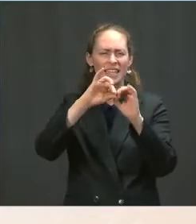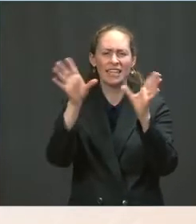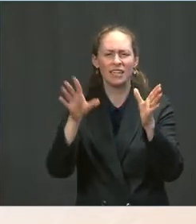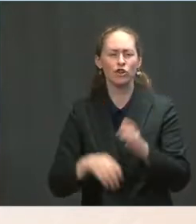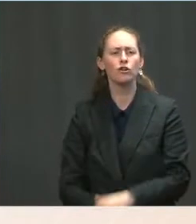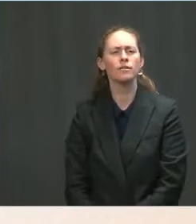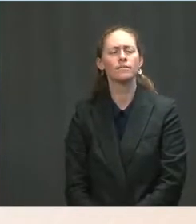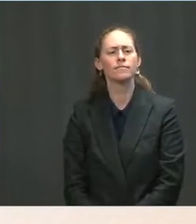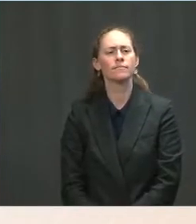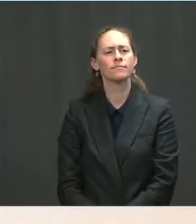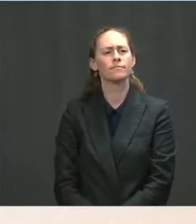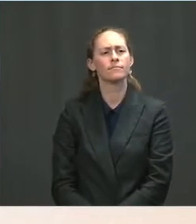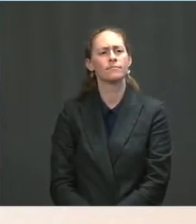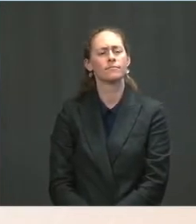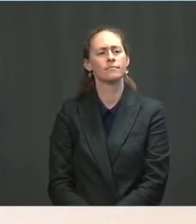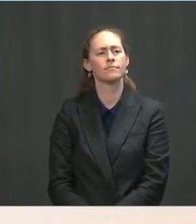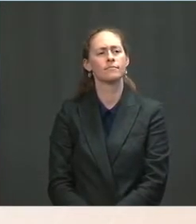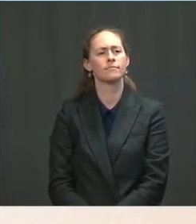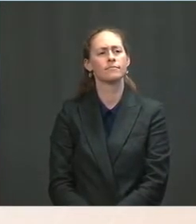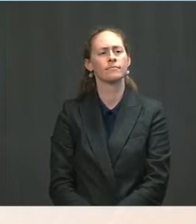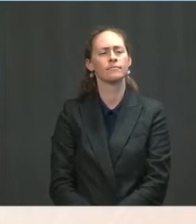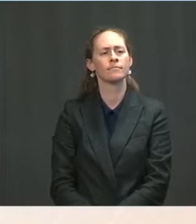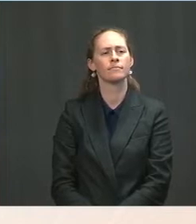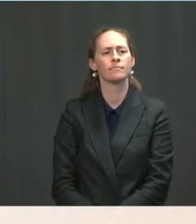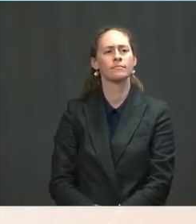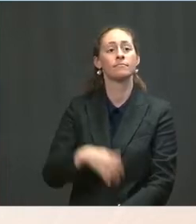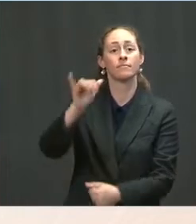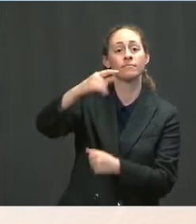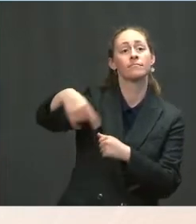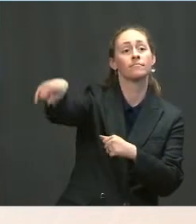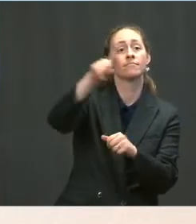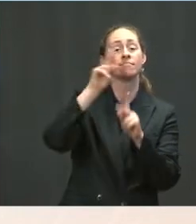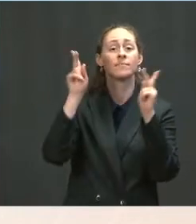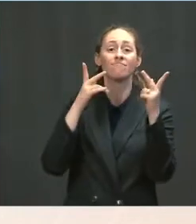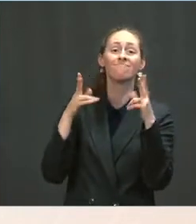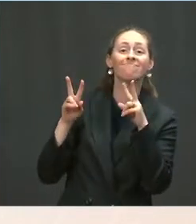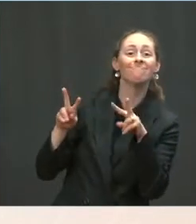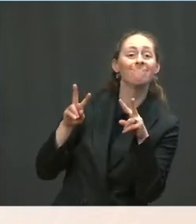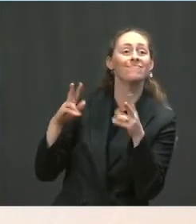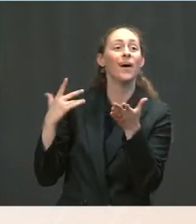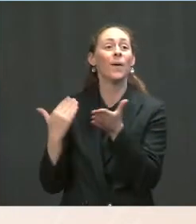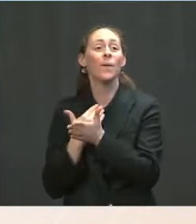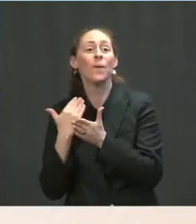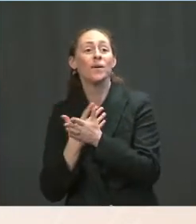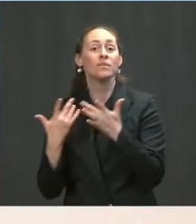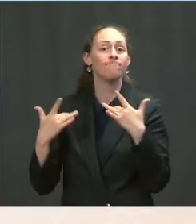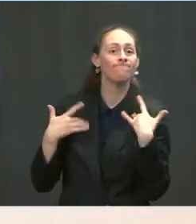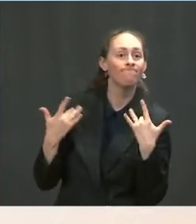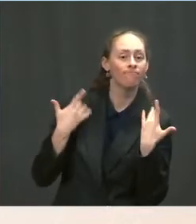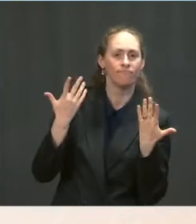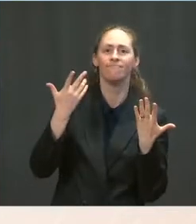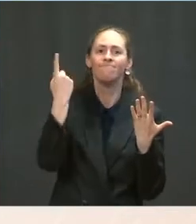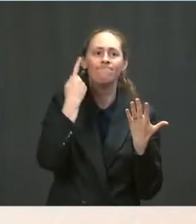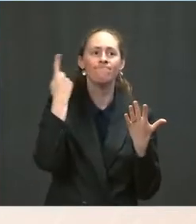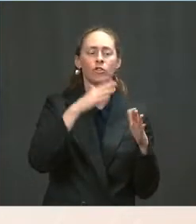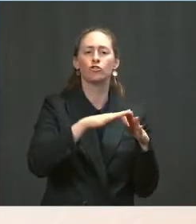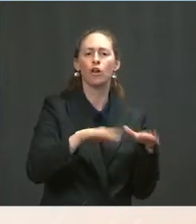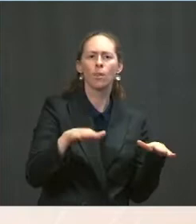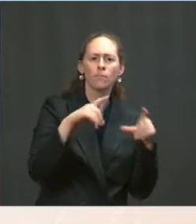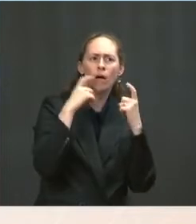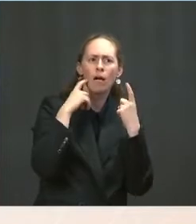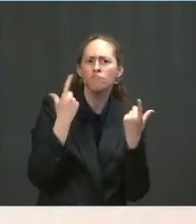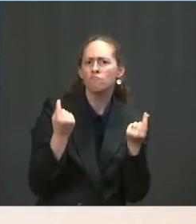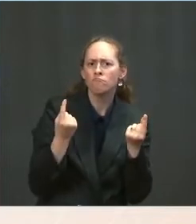that includes universal masking and also new guidance about large gatherings and how many people should